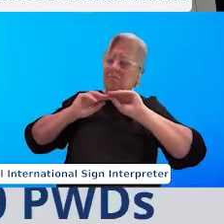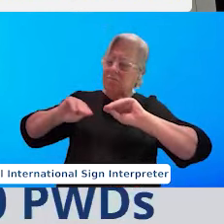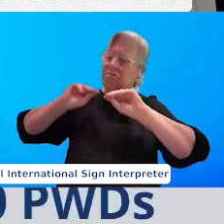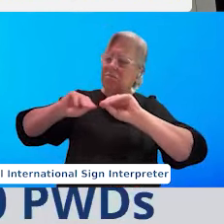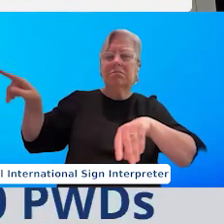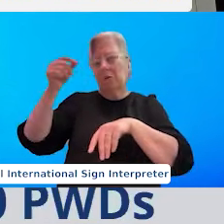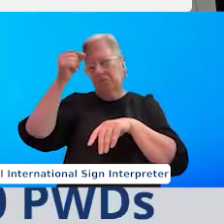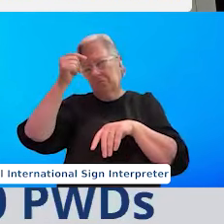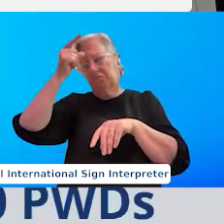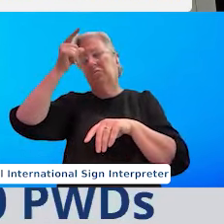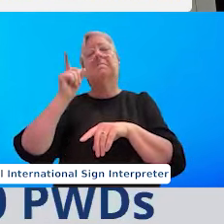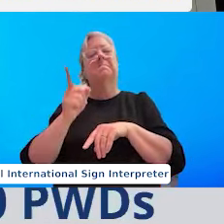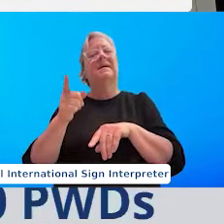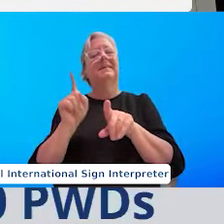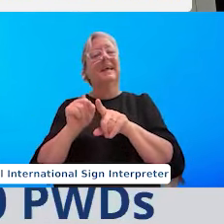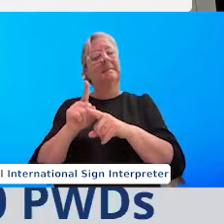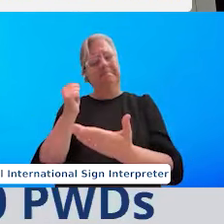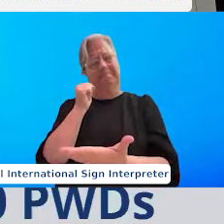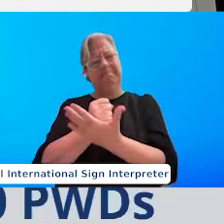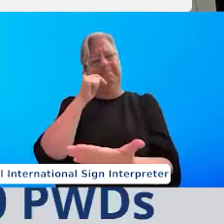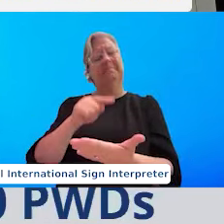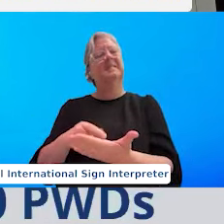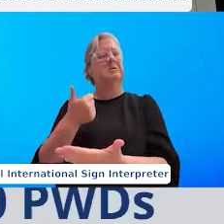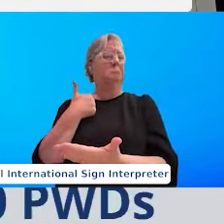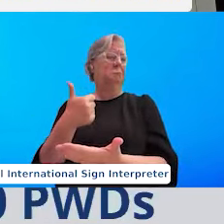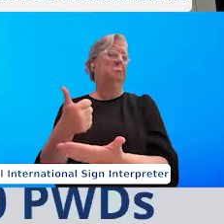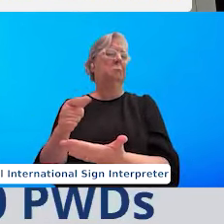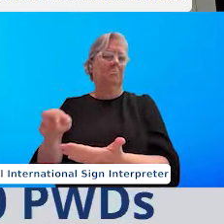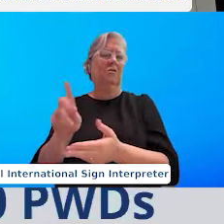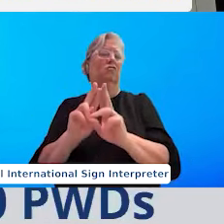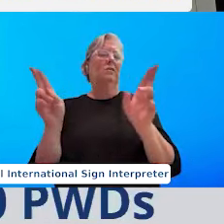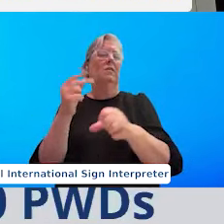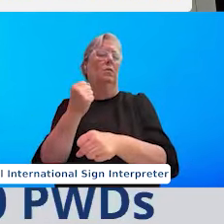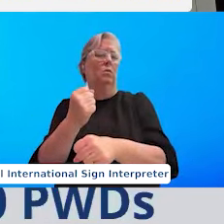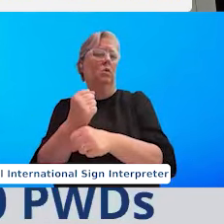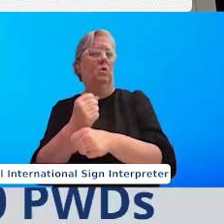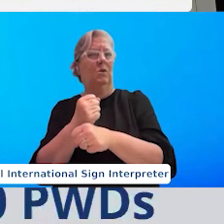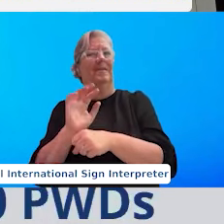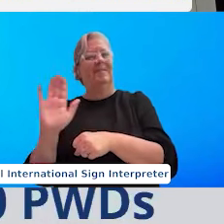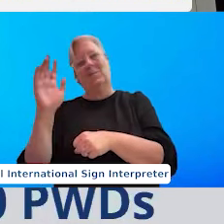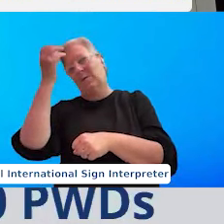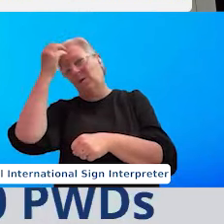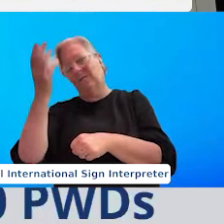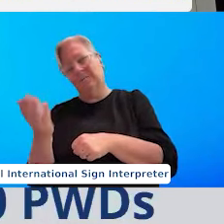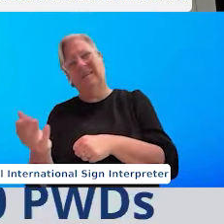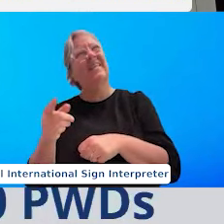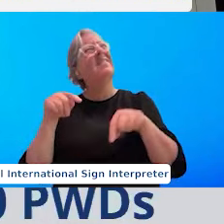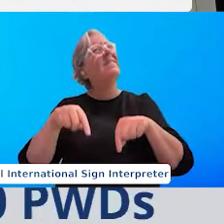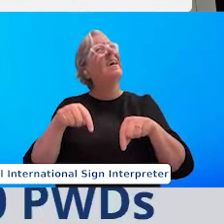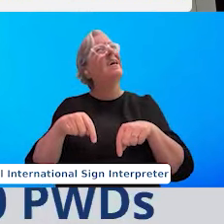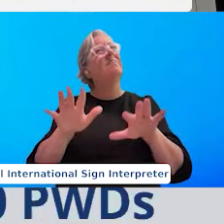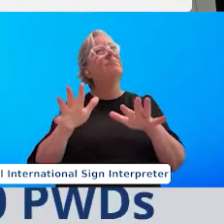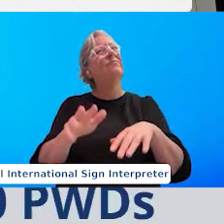like, it's similar to the in sign language interpreter. We have a pool of